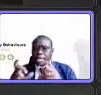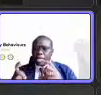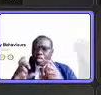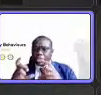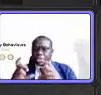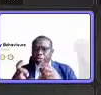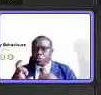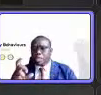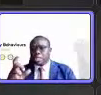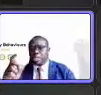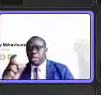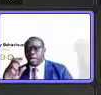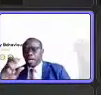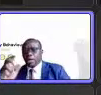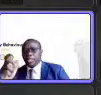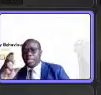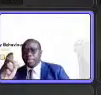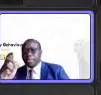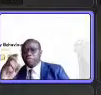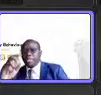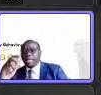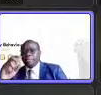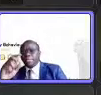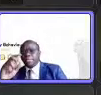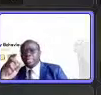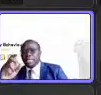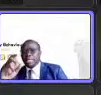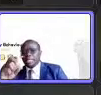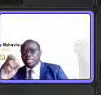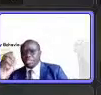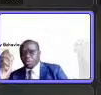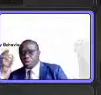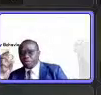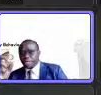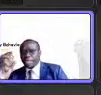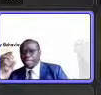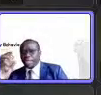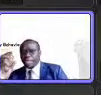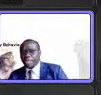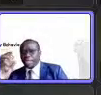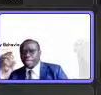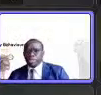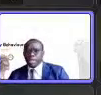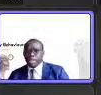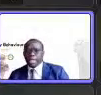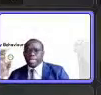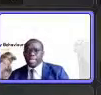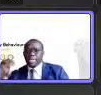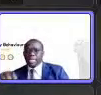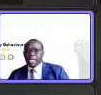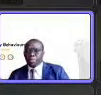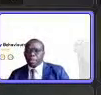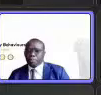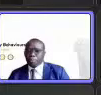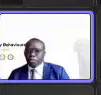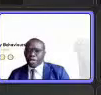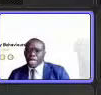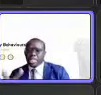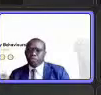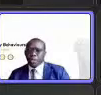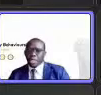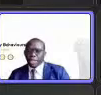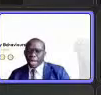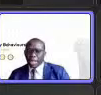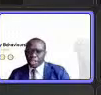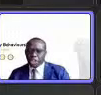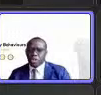of these initiatives, which I'll spend a bit of time just discussing, the single African air transport market that